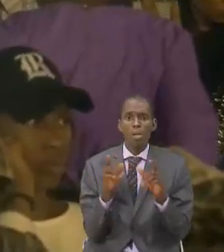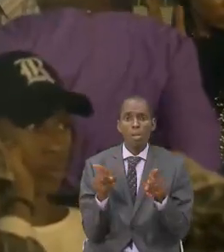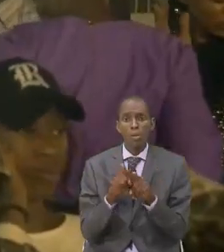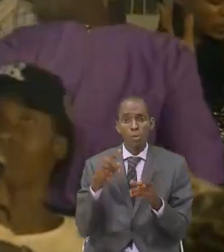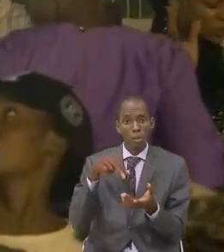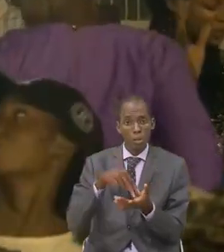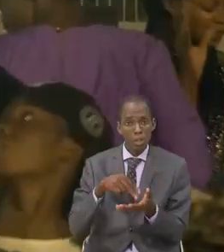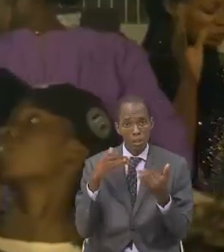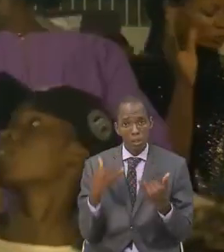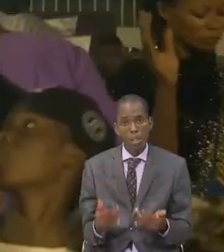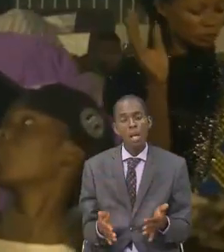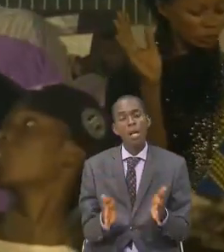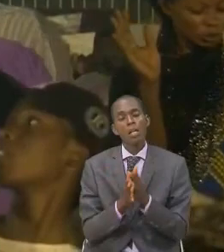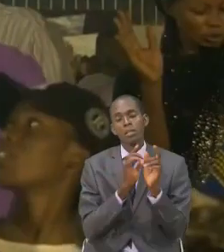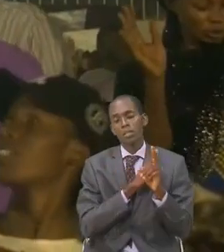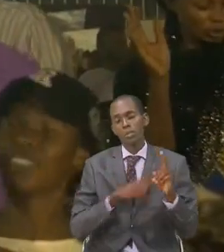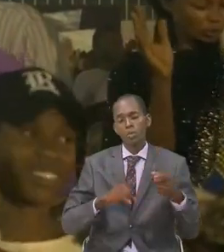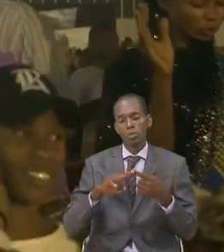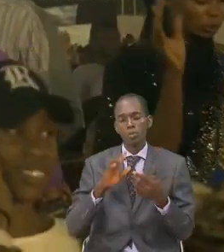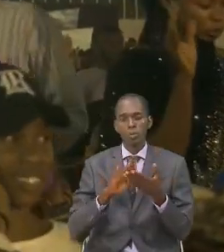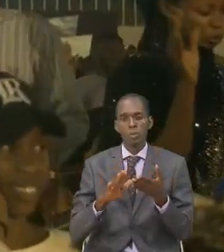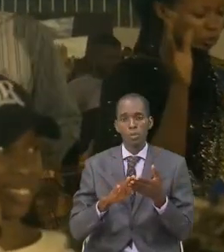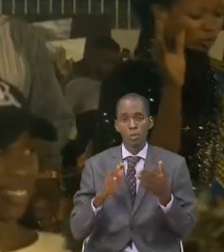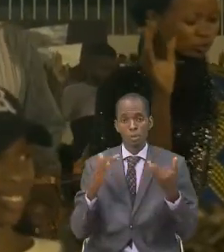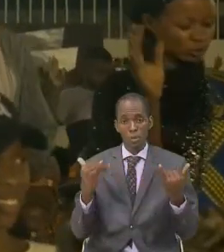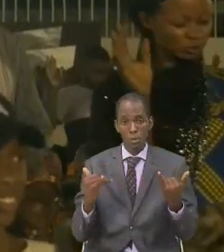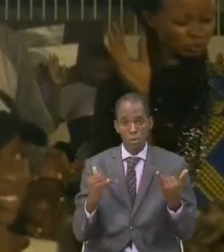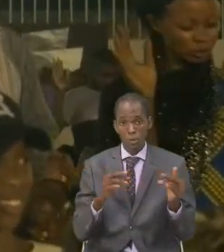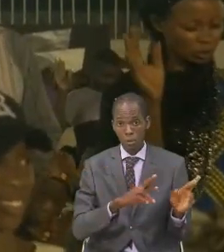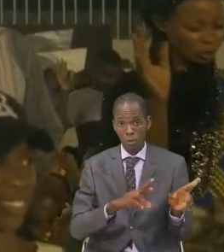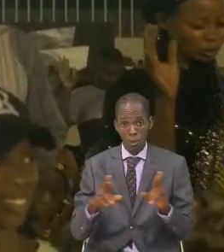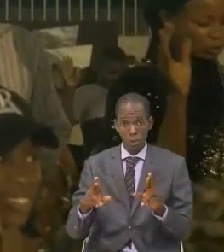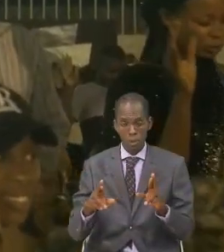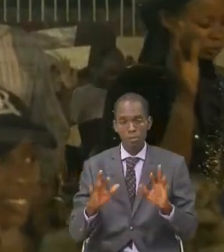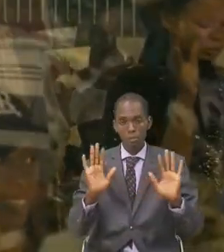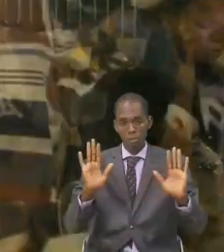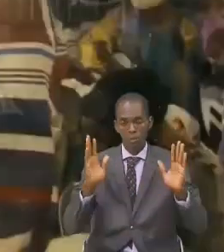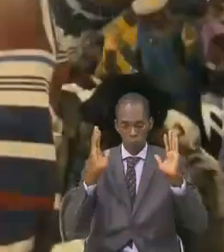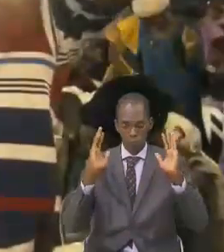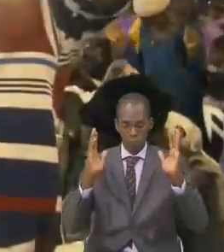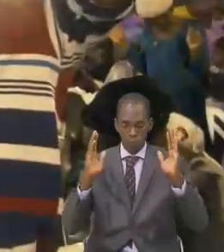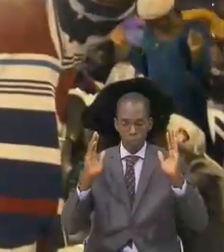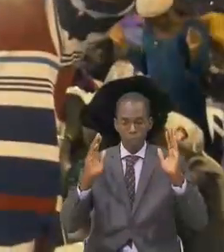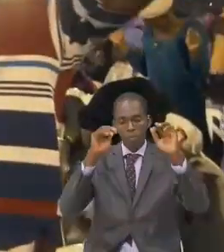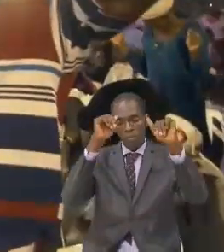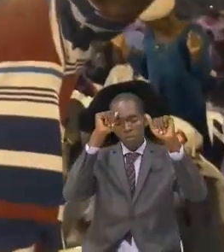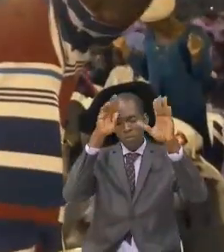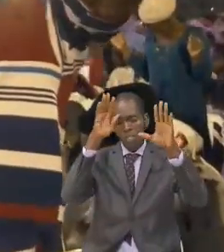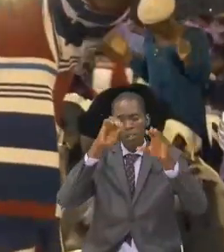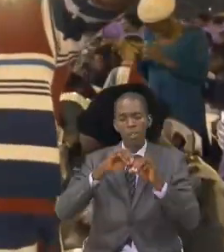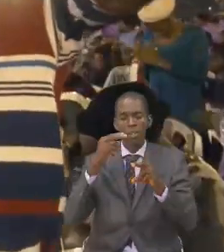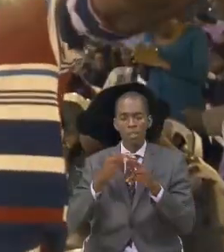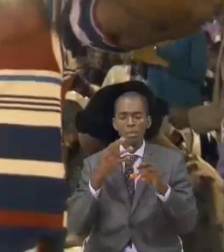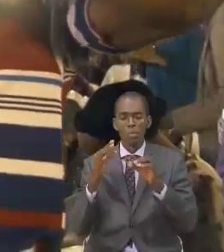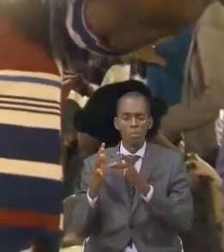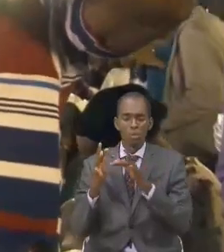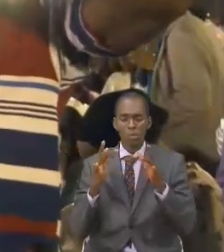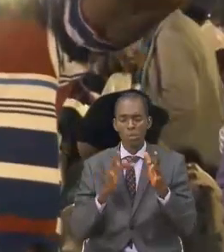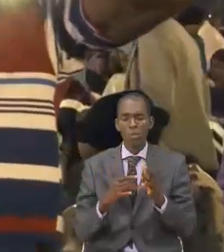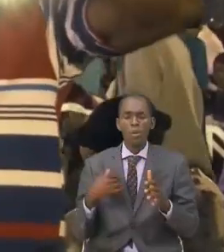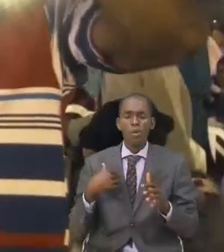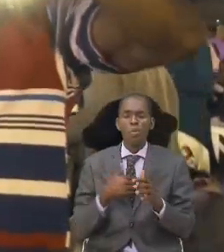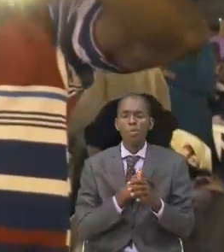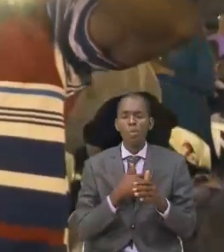now and say, Lord, I give myself to you. Father, we're going to pray now. Keep on